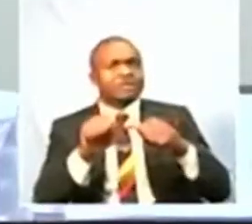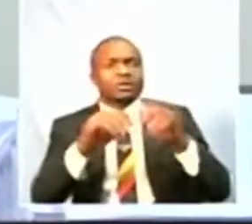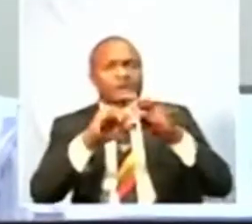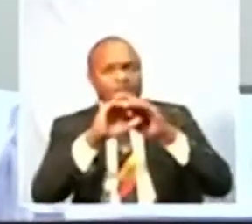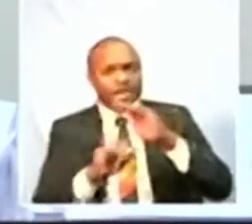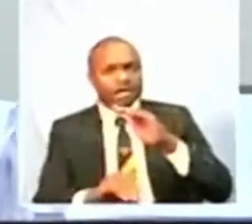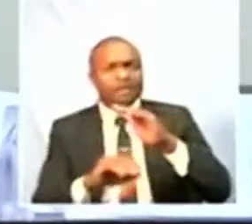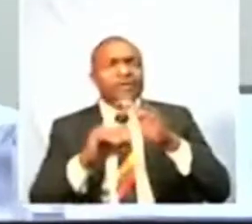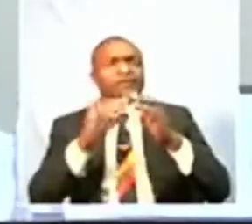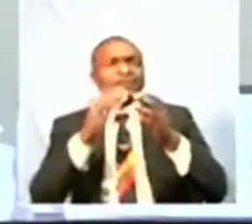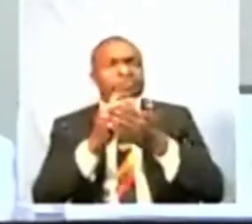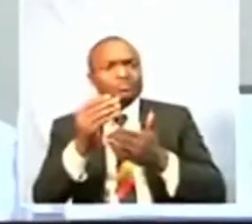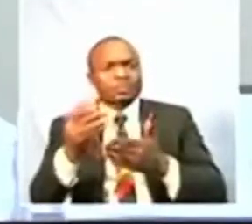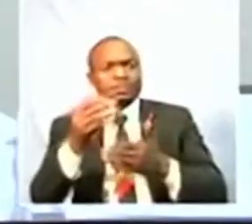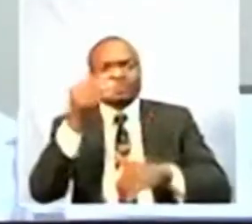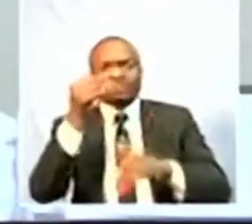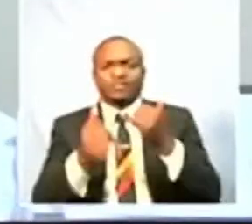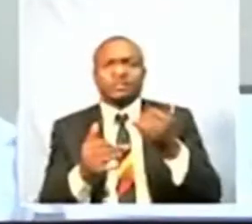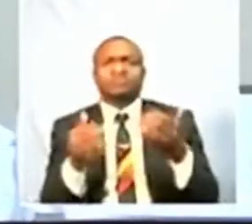procurement or is still incomplete?